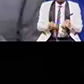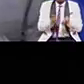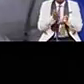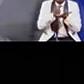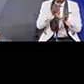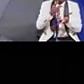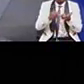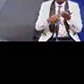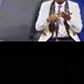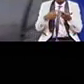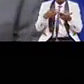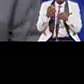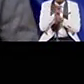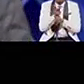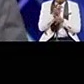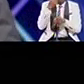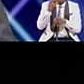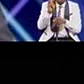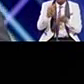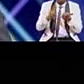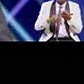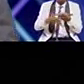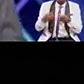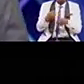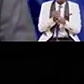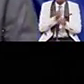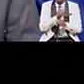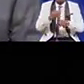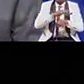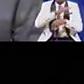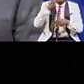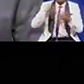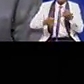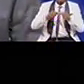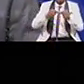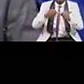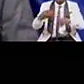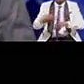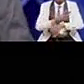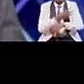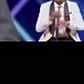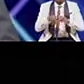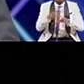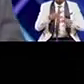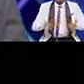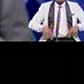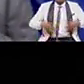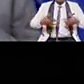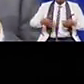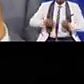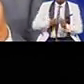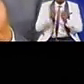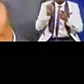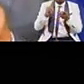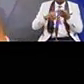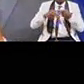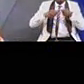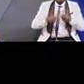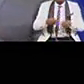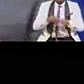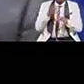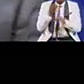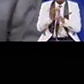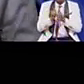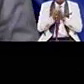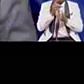life. Disciple them to abide in the faith. That is the reason why God chose you, that